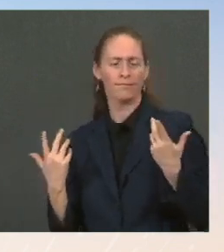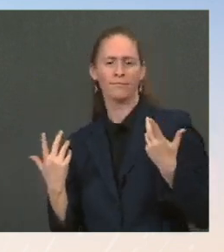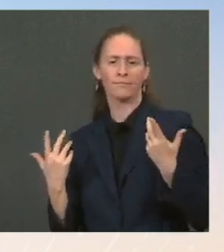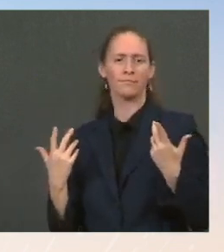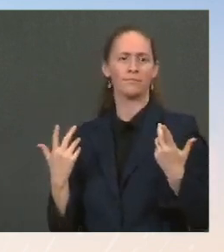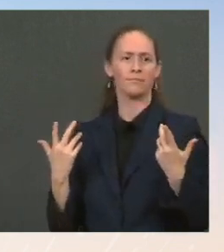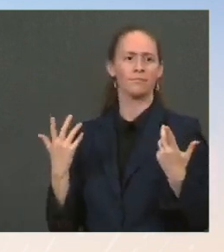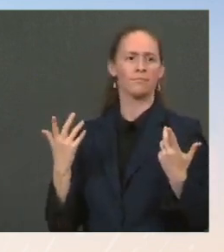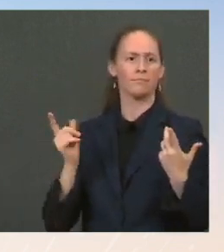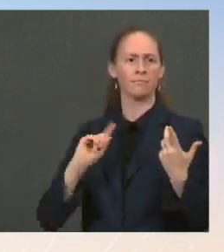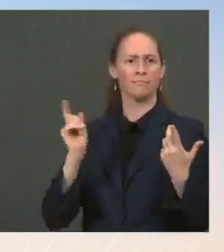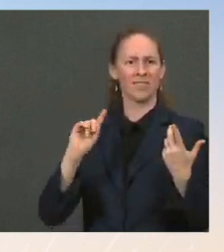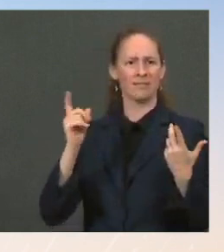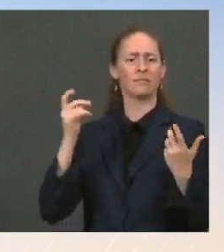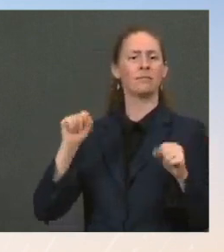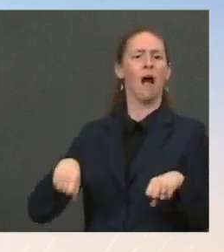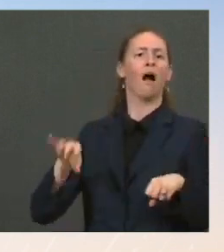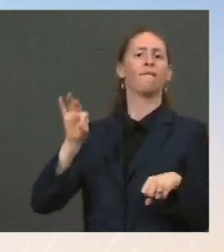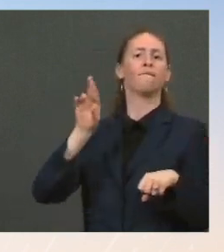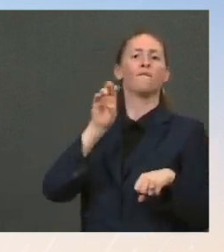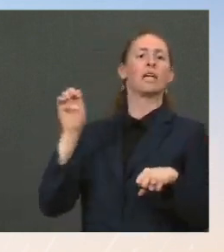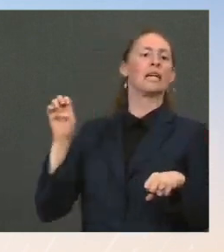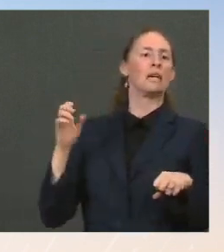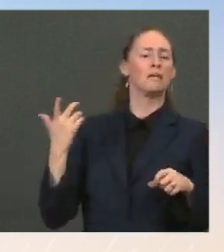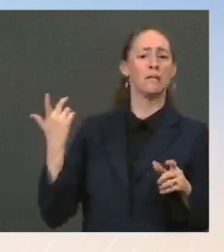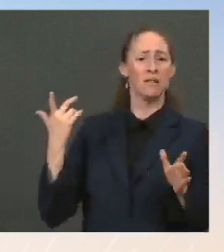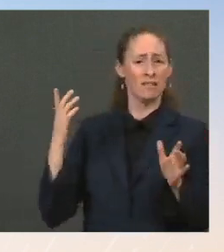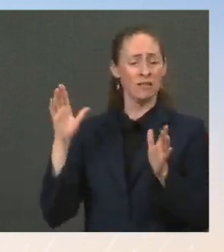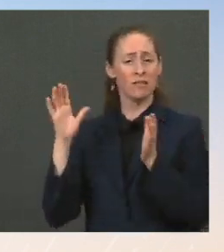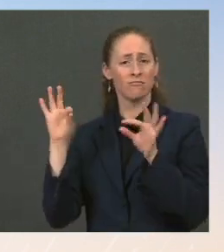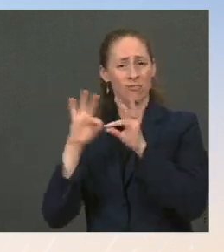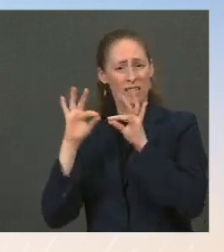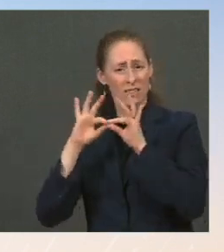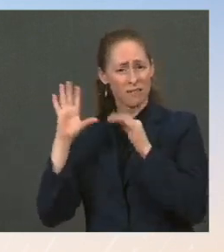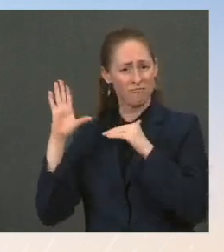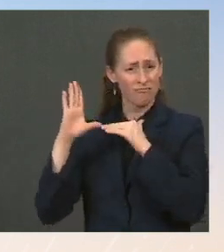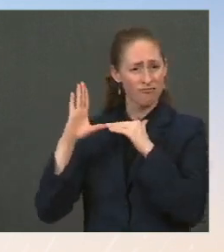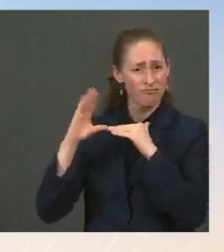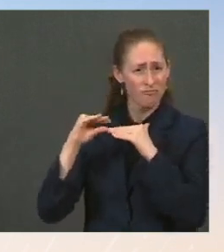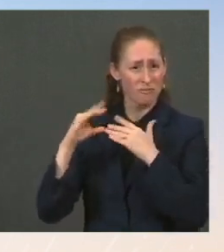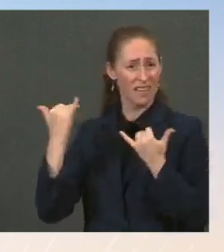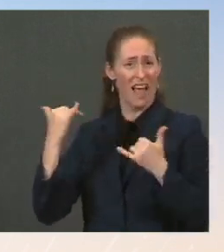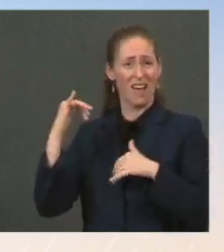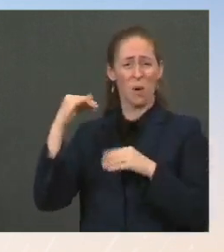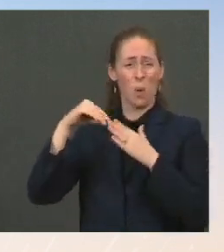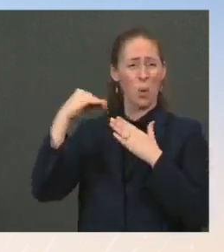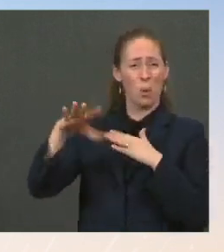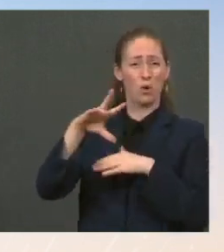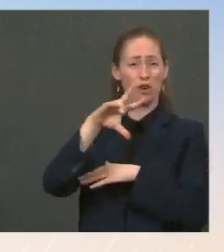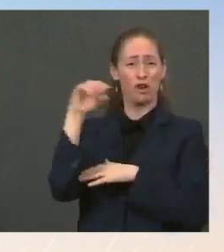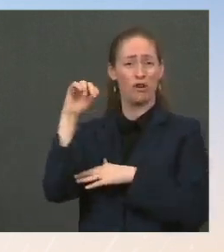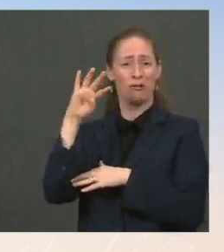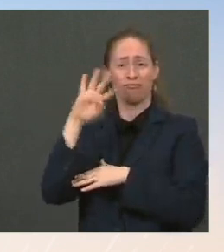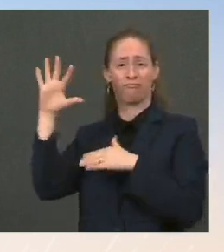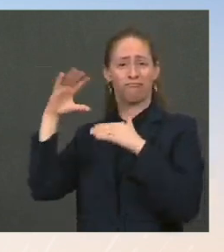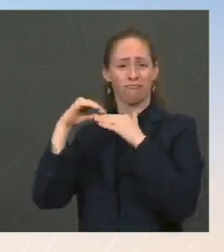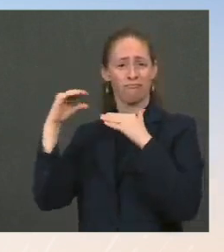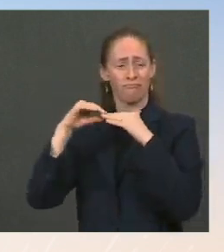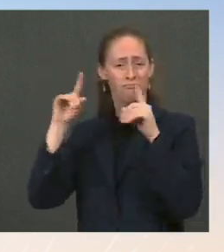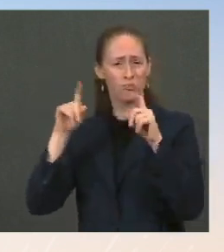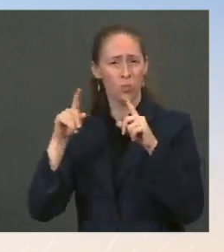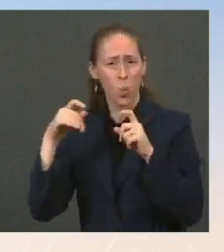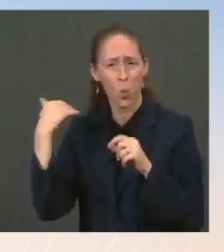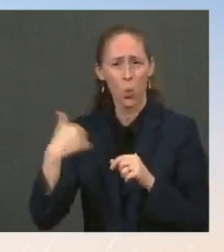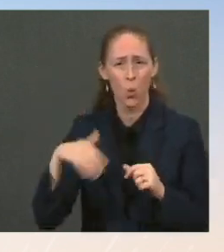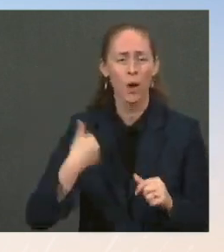free or affordable or at least less expensive than $25 a pop? Yeah, so there's no question, to your point,